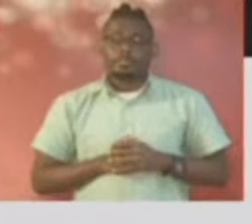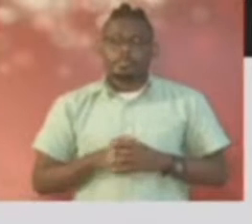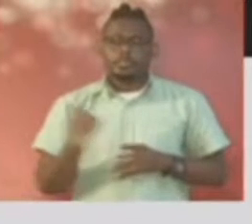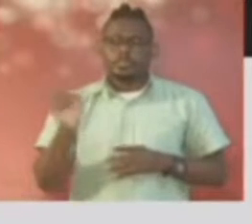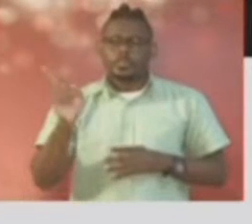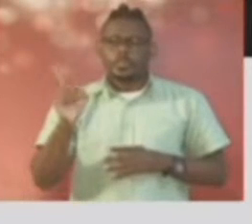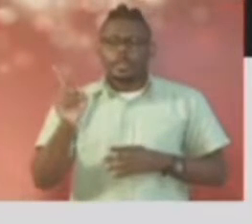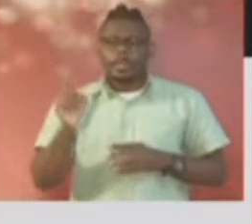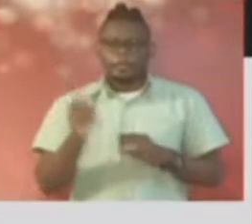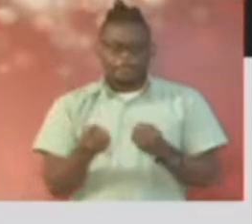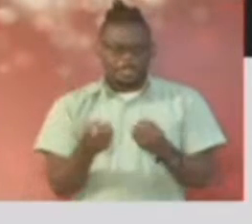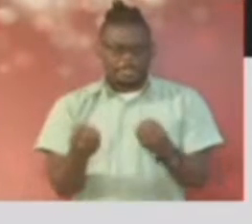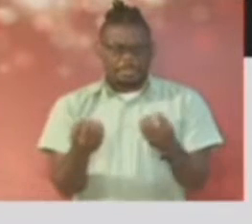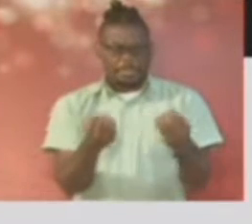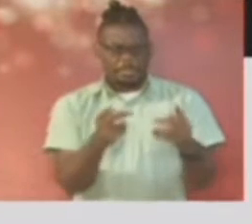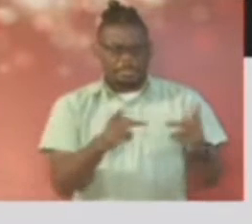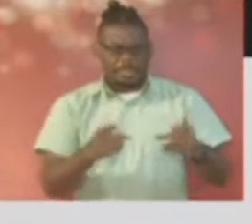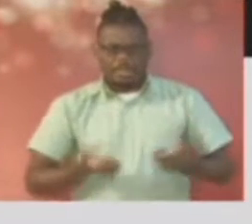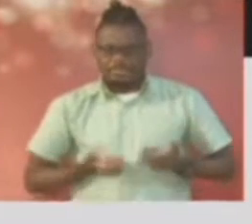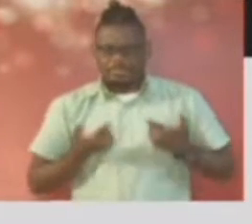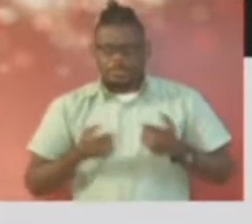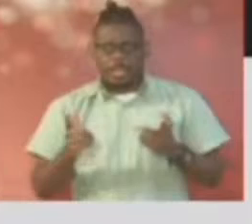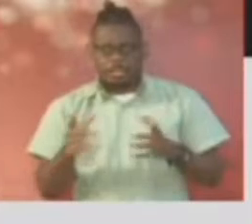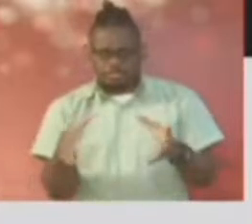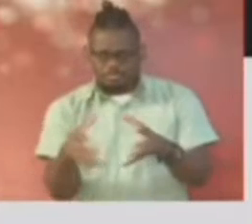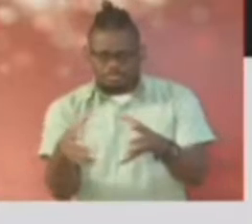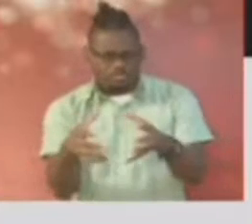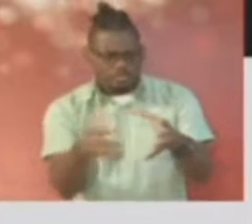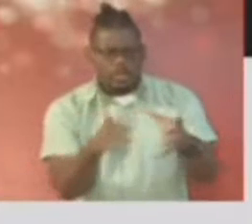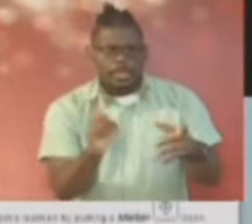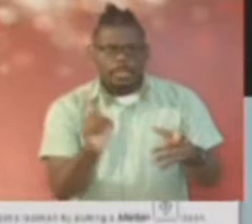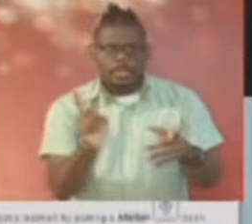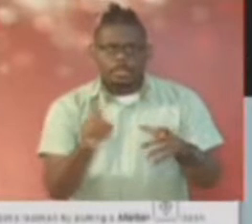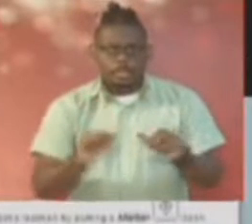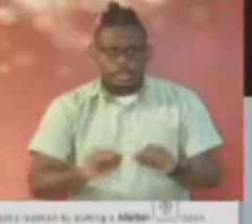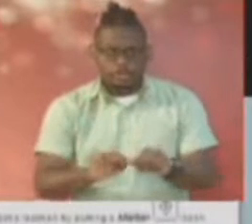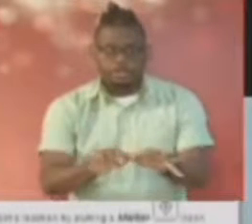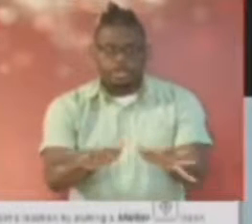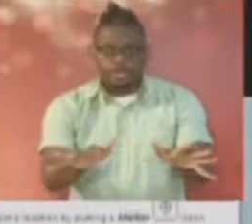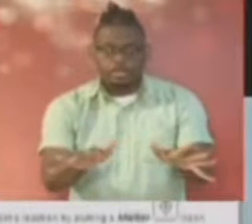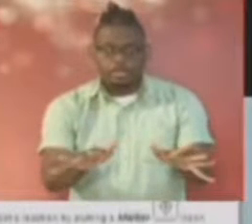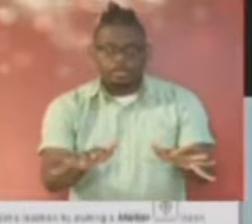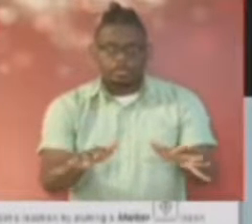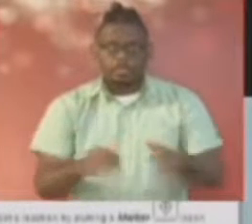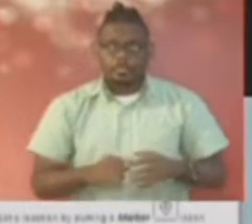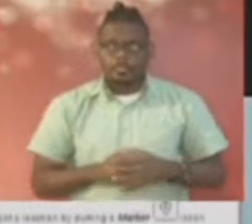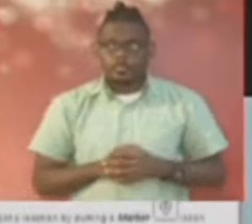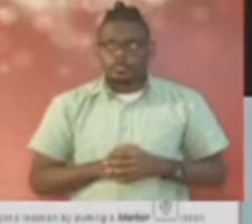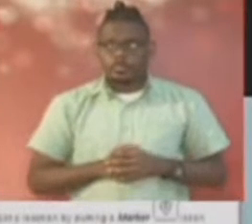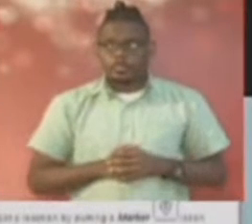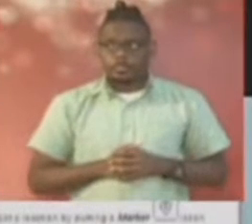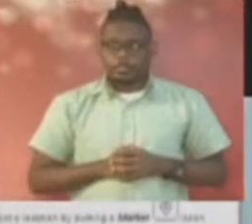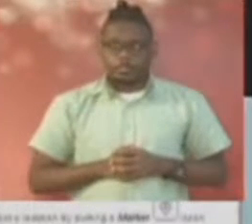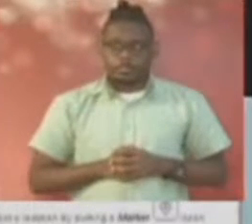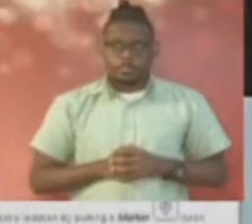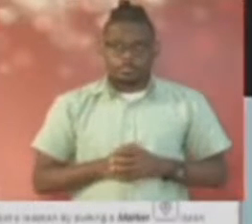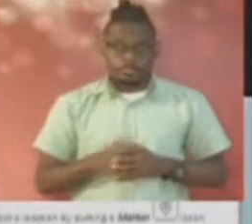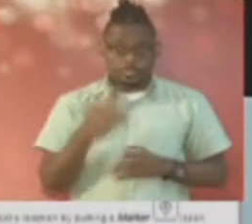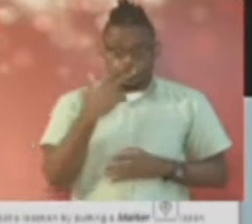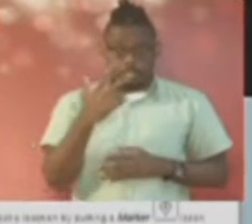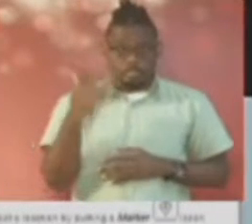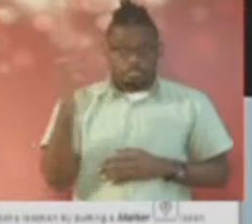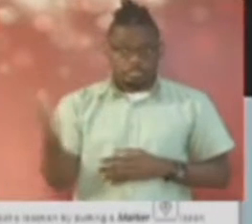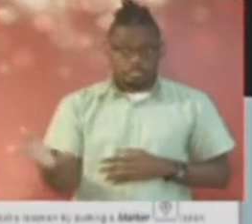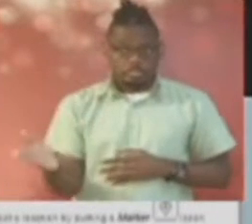the higher populations. As we move on to the next slide, we would like to introduce this morning a